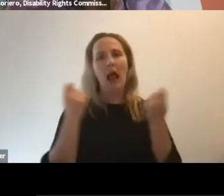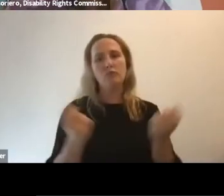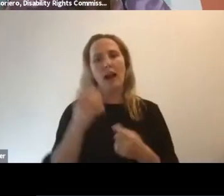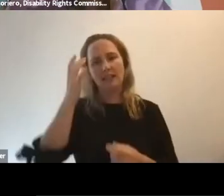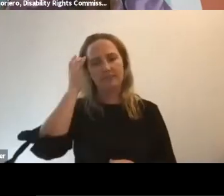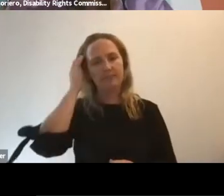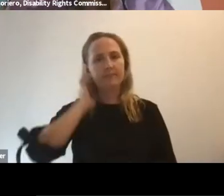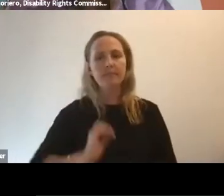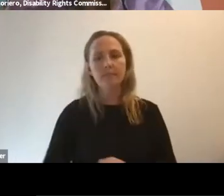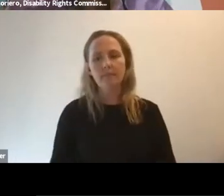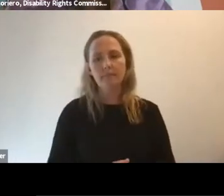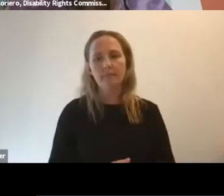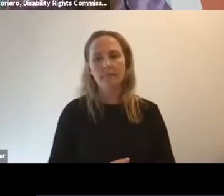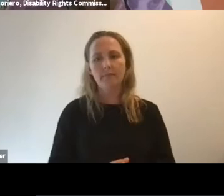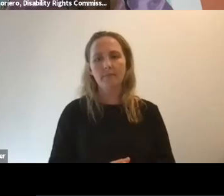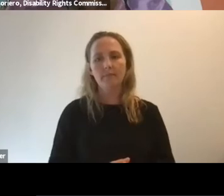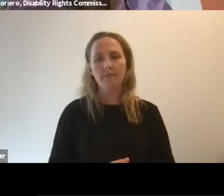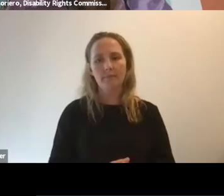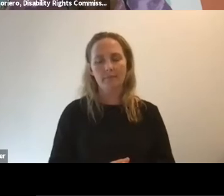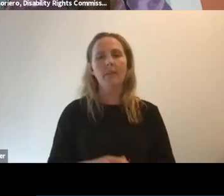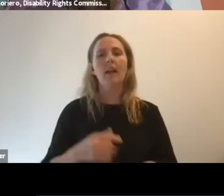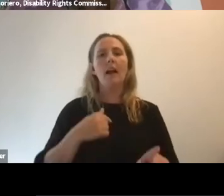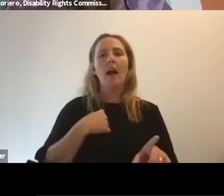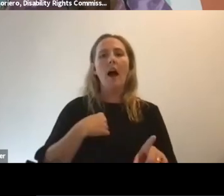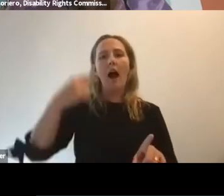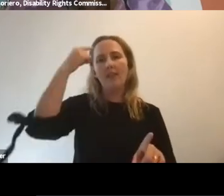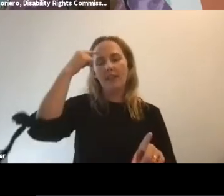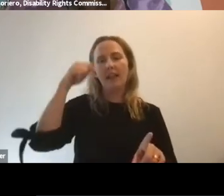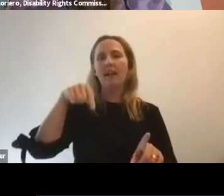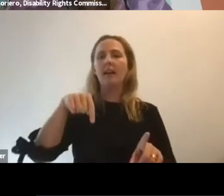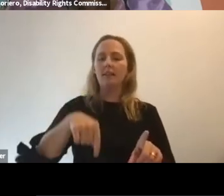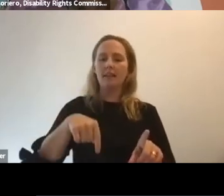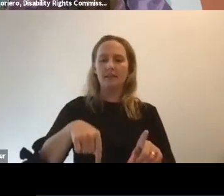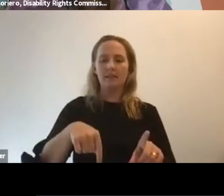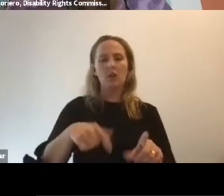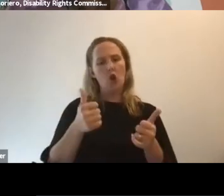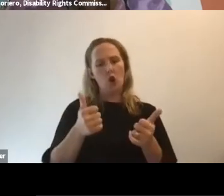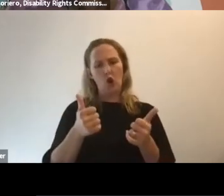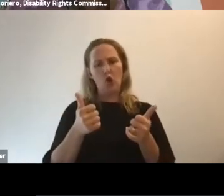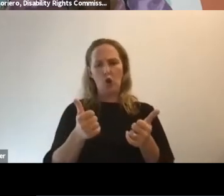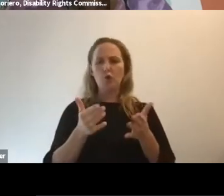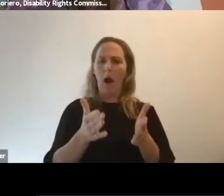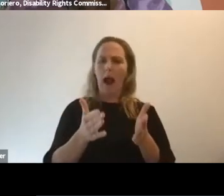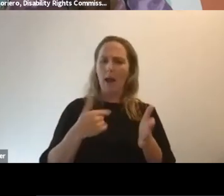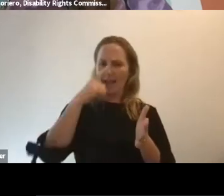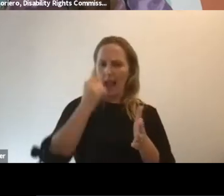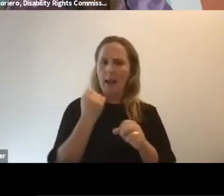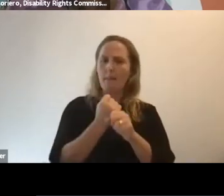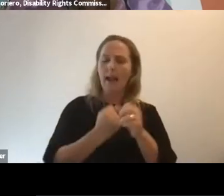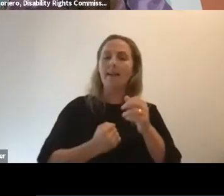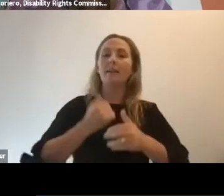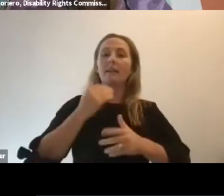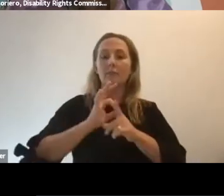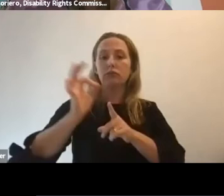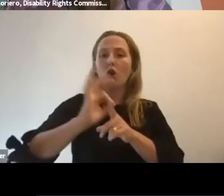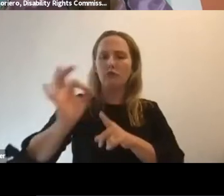it's an example that we need to go to make progress. We've got to, have those employee network groups where